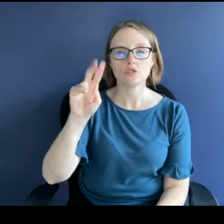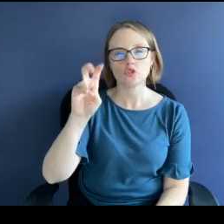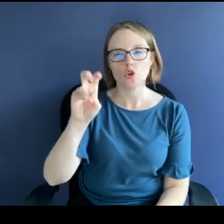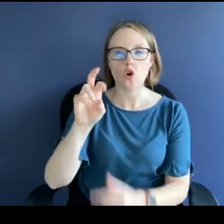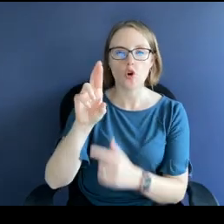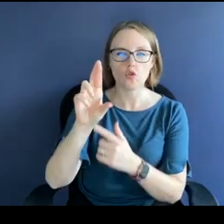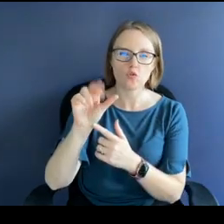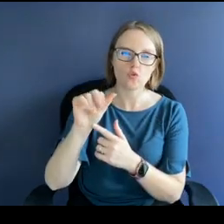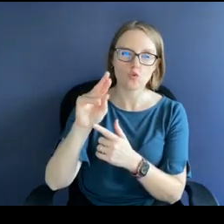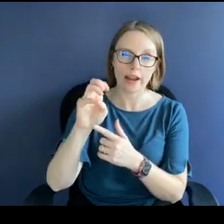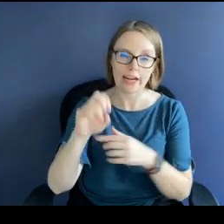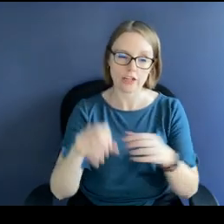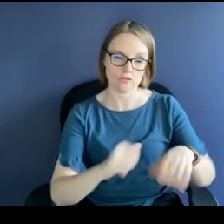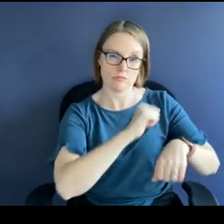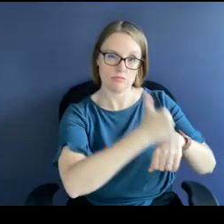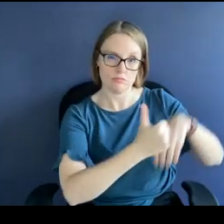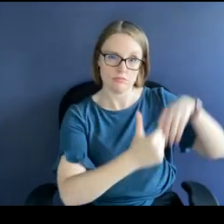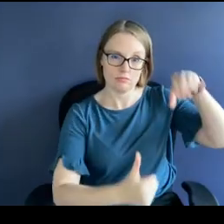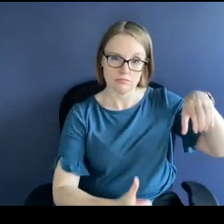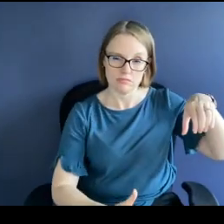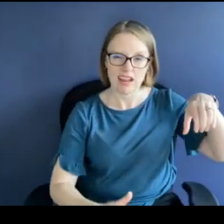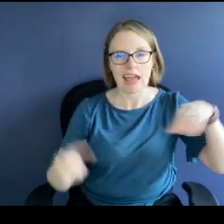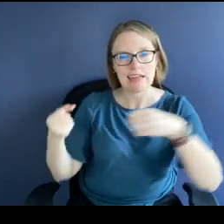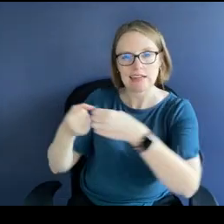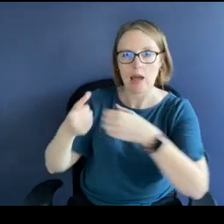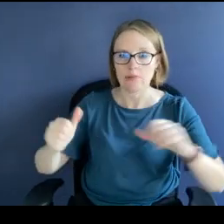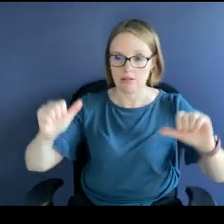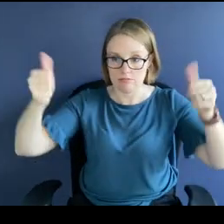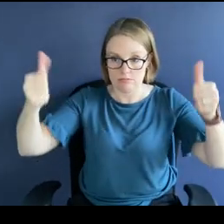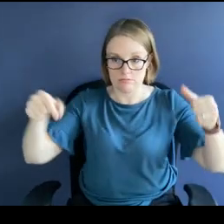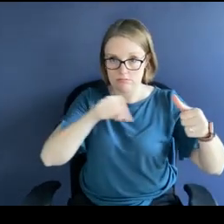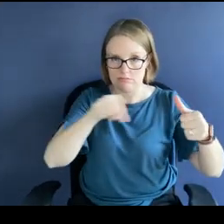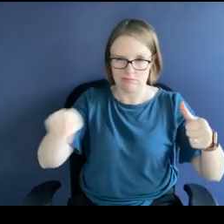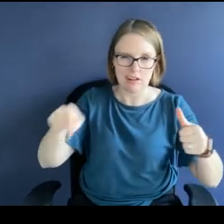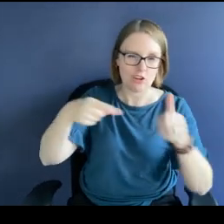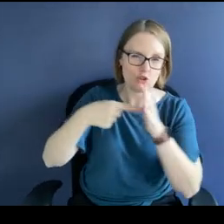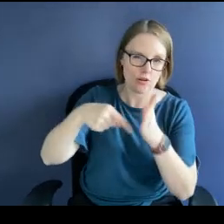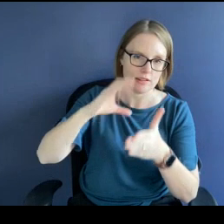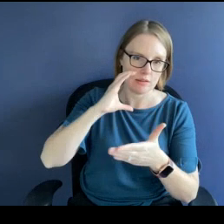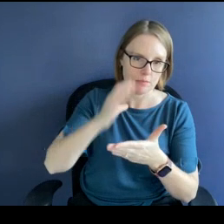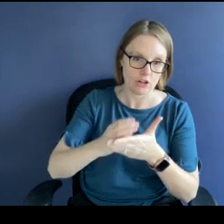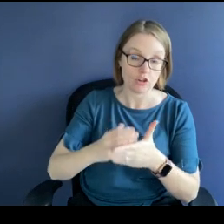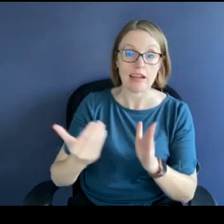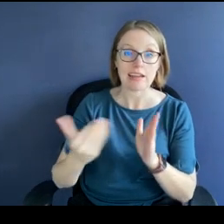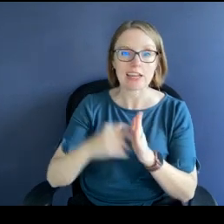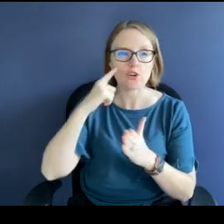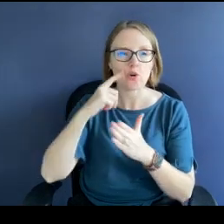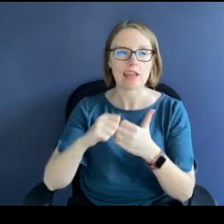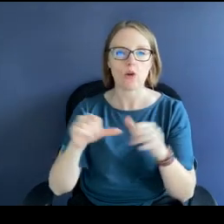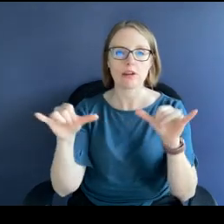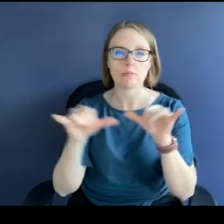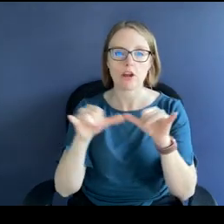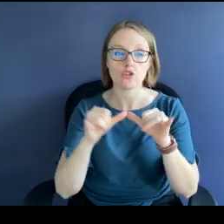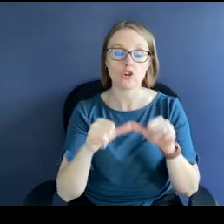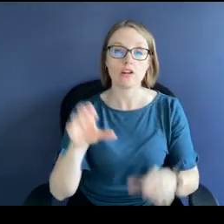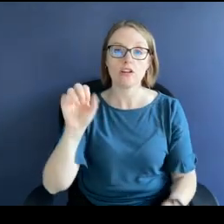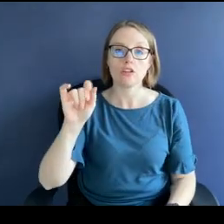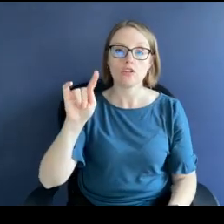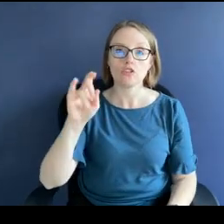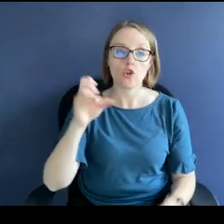shown here. The dimensions must be measured from the front face of the range to